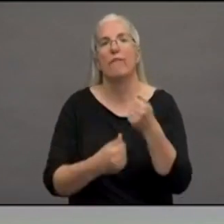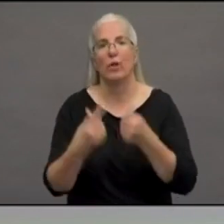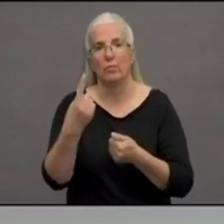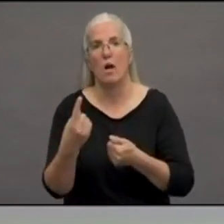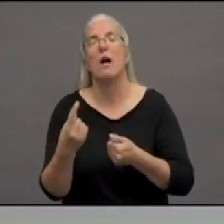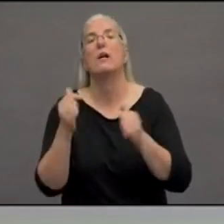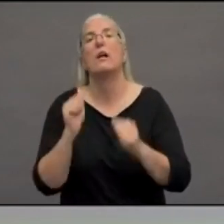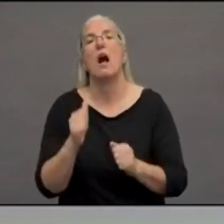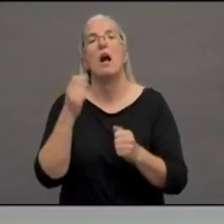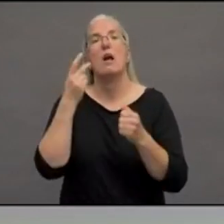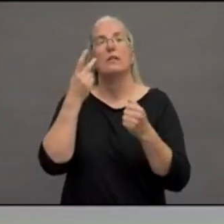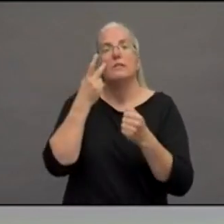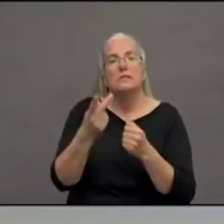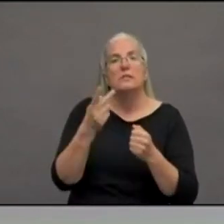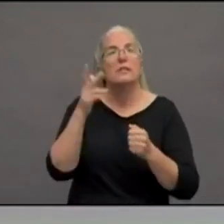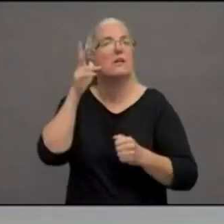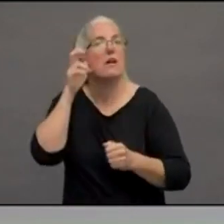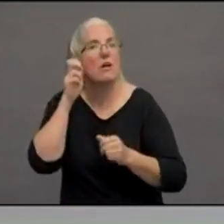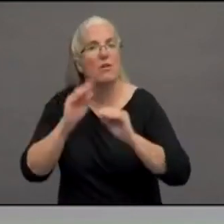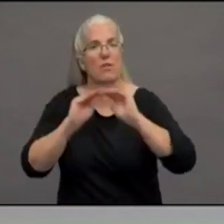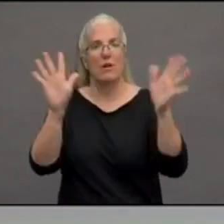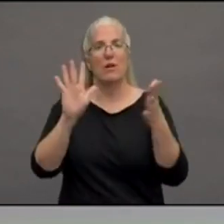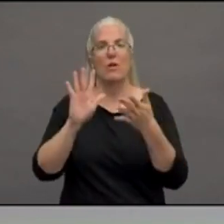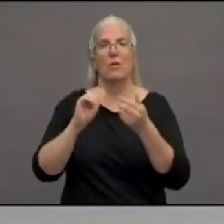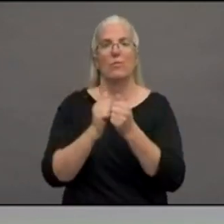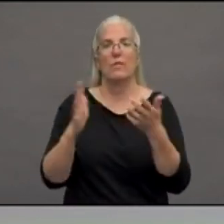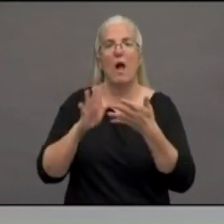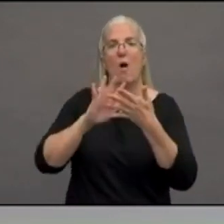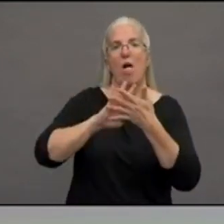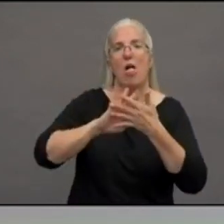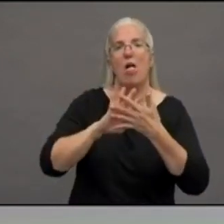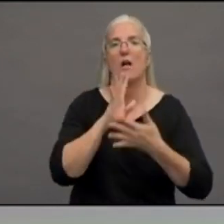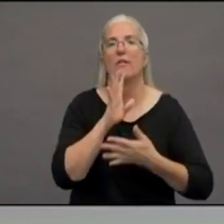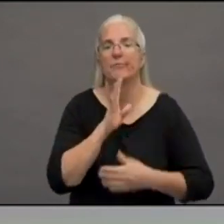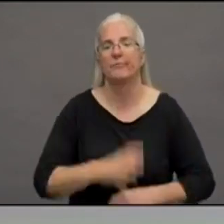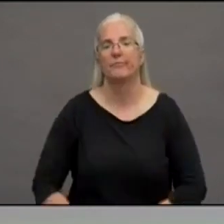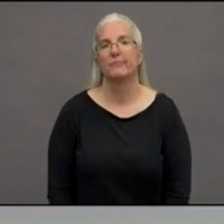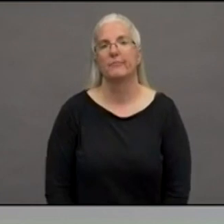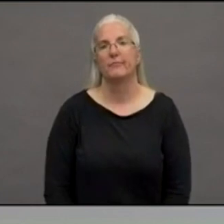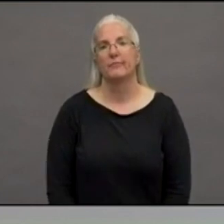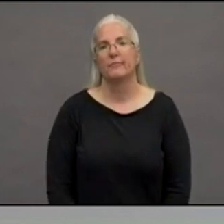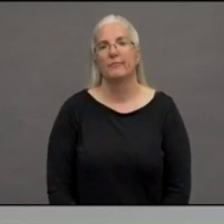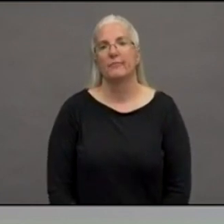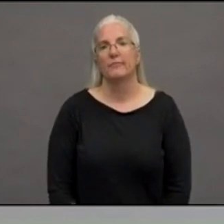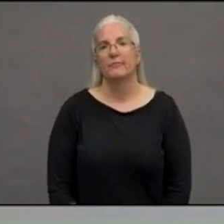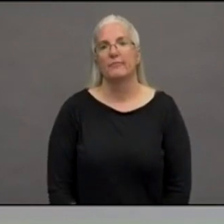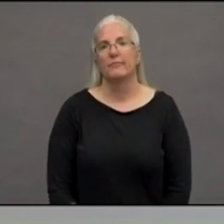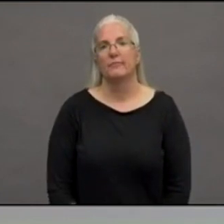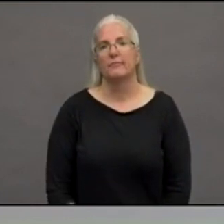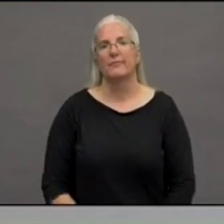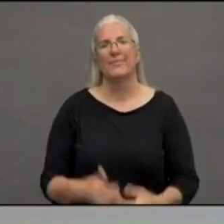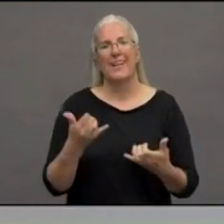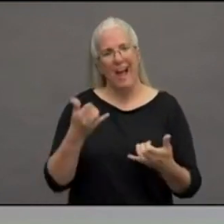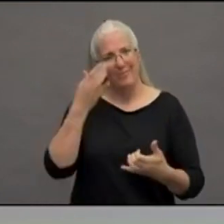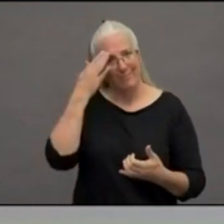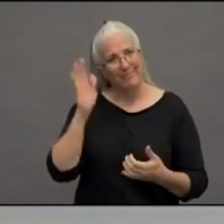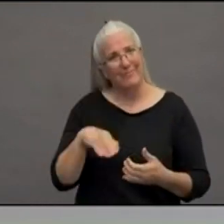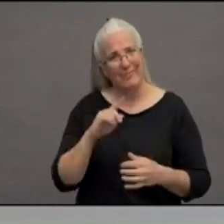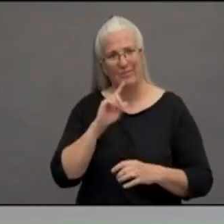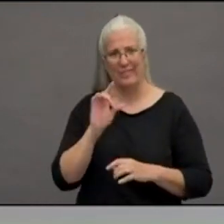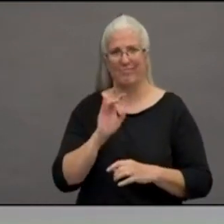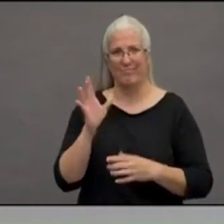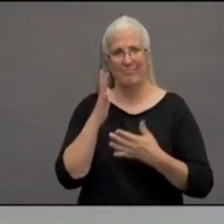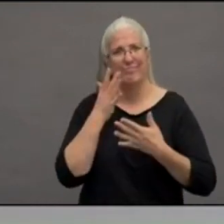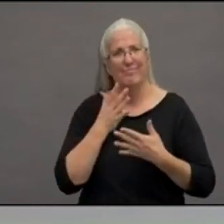can clearly understand what we are sharing with you all this morning. Now, imagine a family having to go to sleep at